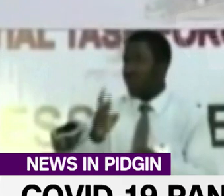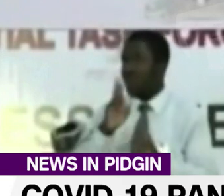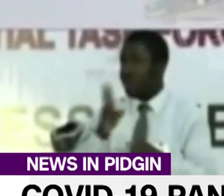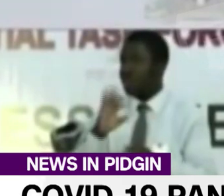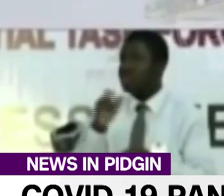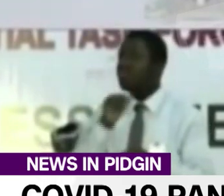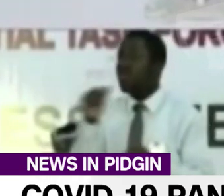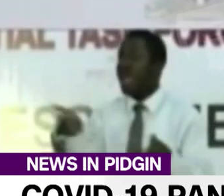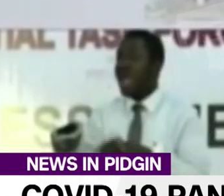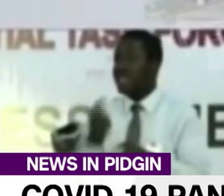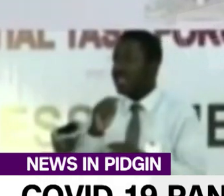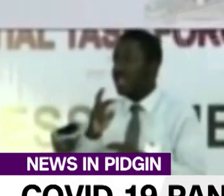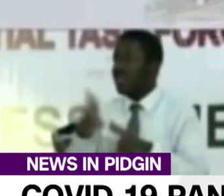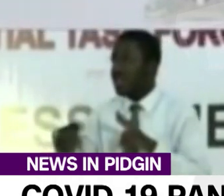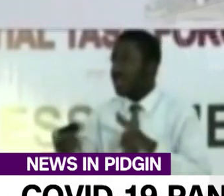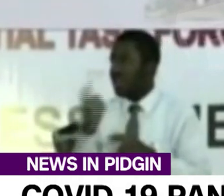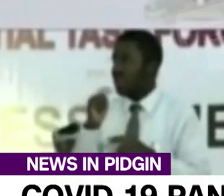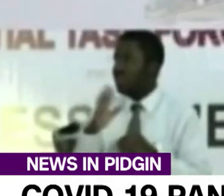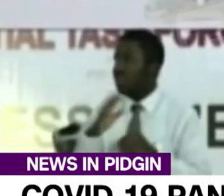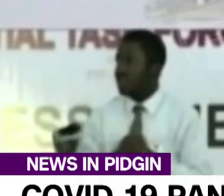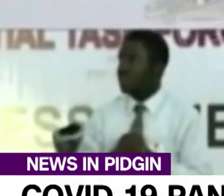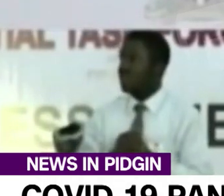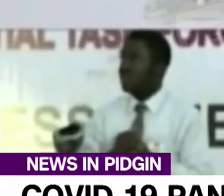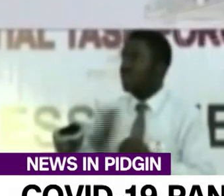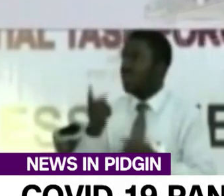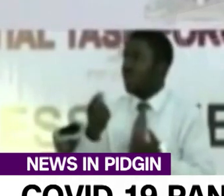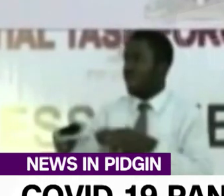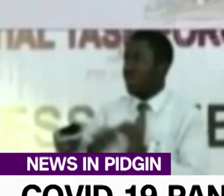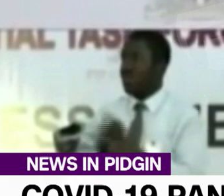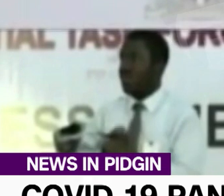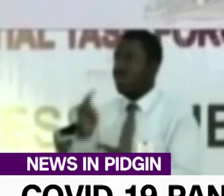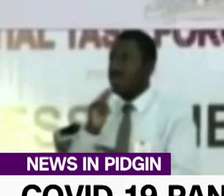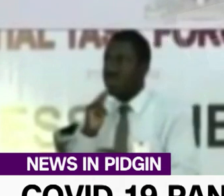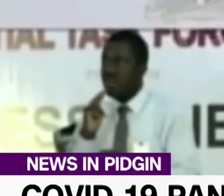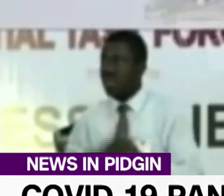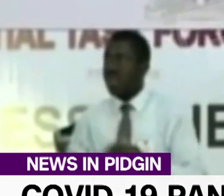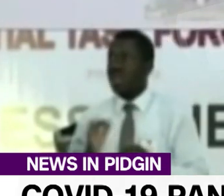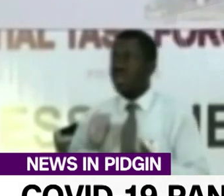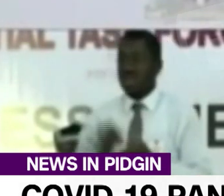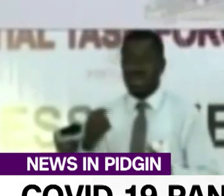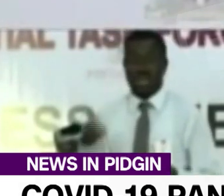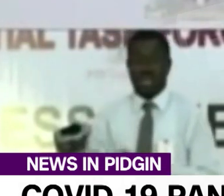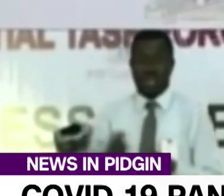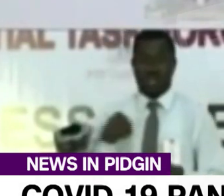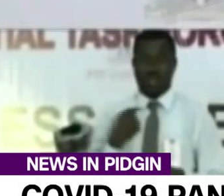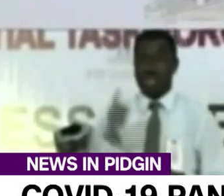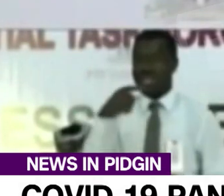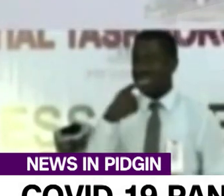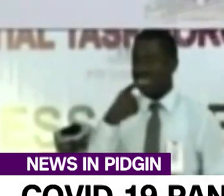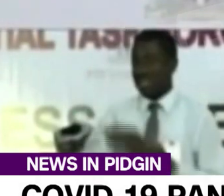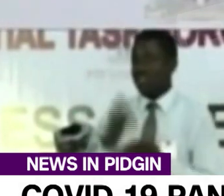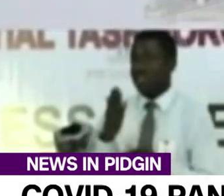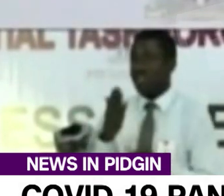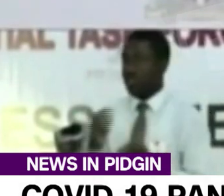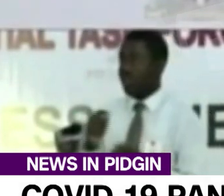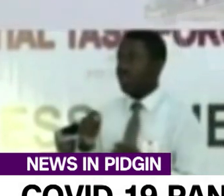result of letters or whatever that have been coming in from Nigerians in the diaspora, as has been mentioned in some media